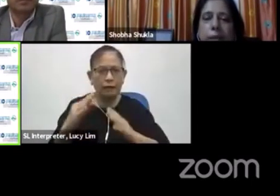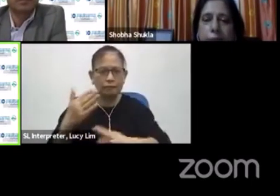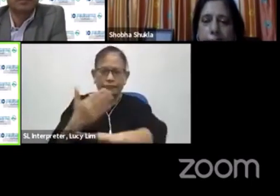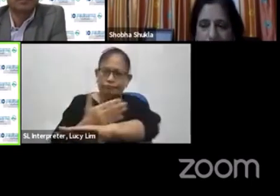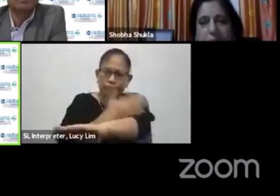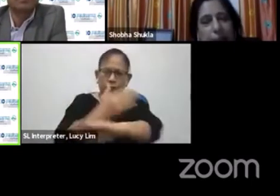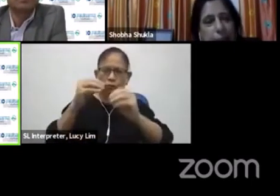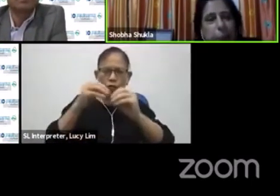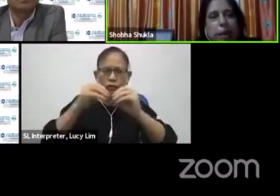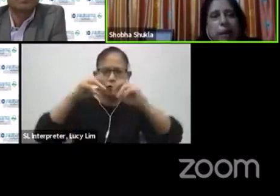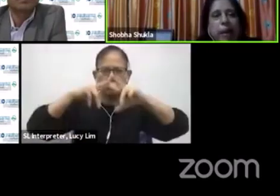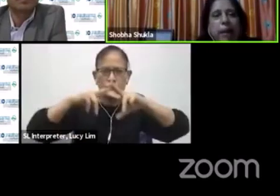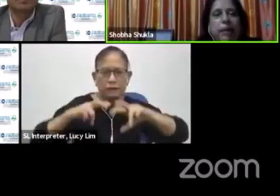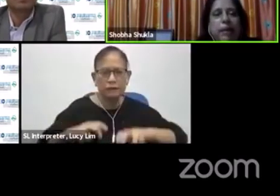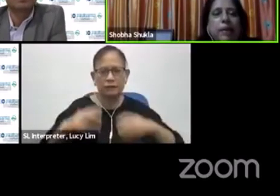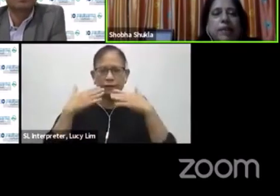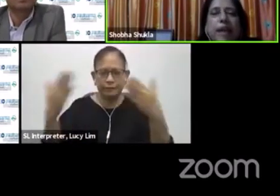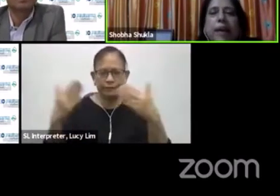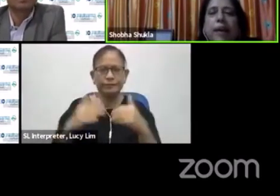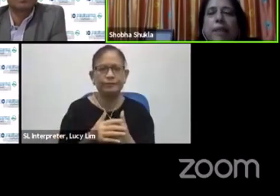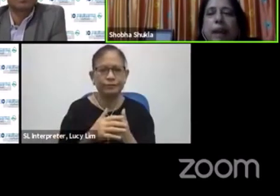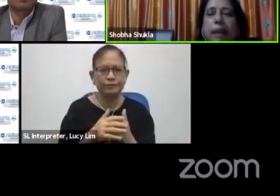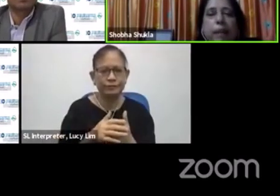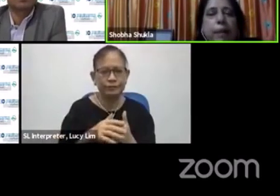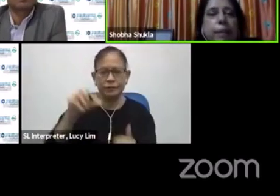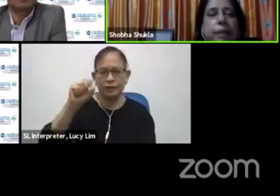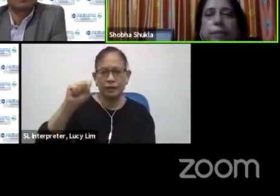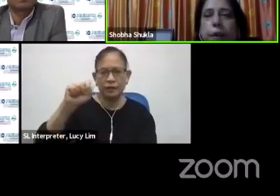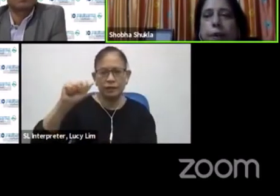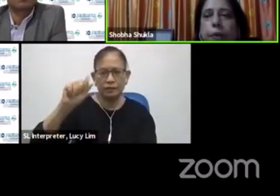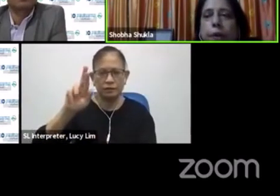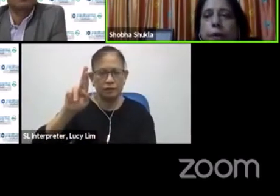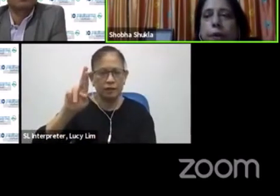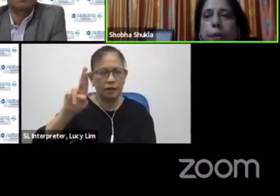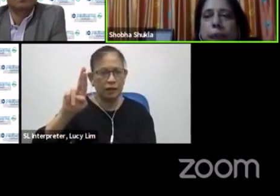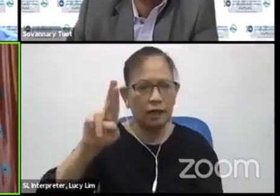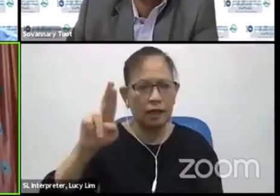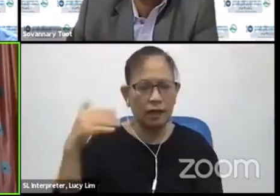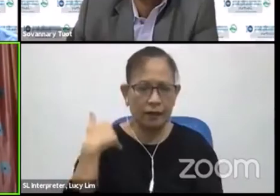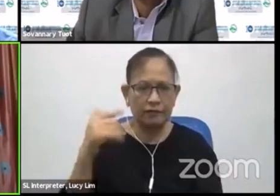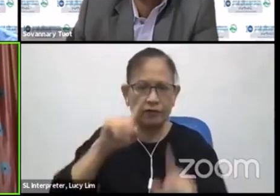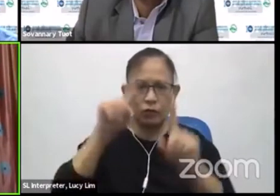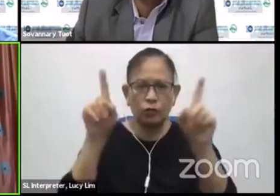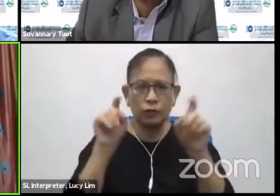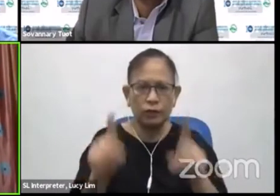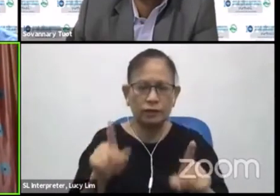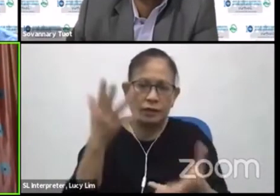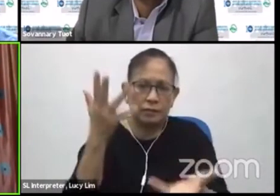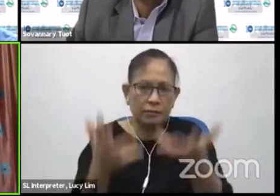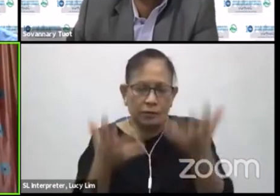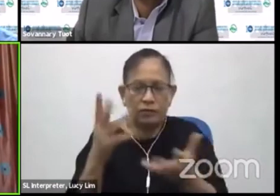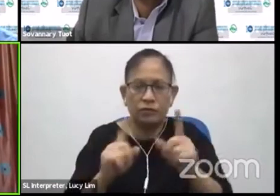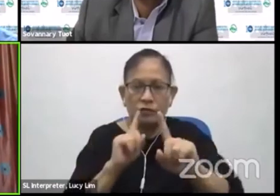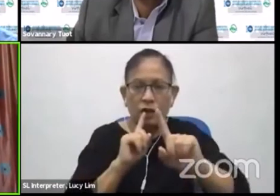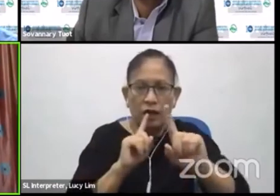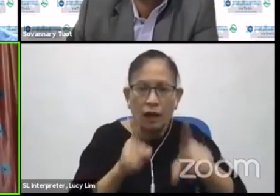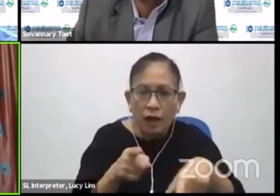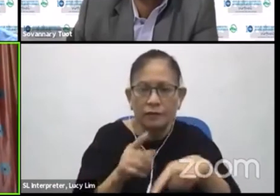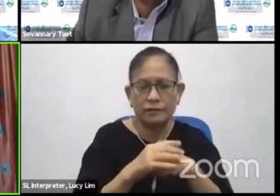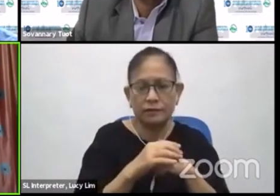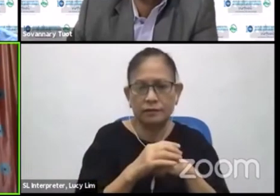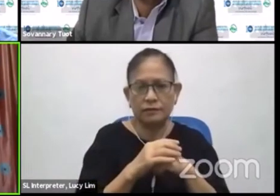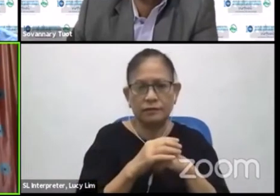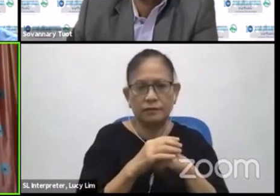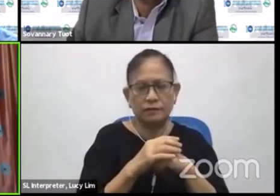Shubha. Okay, thank you. Sagar, we have a question for you. You may have answered it partly, but it is directed to you,